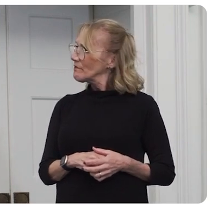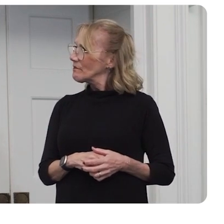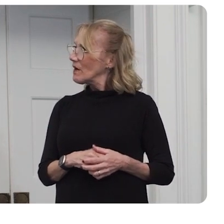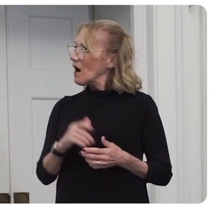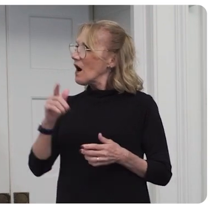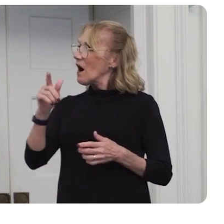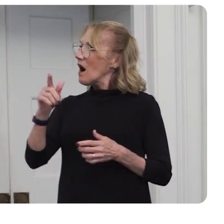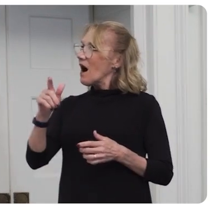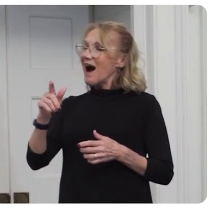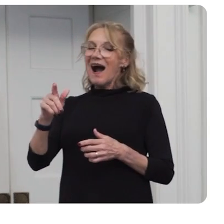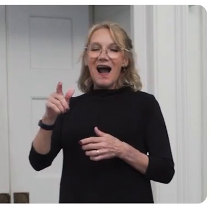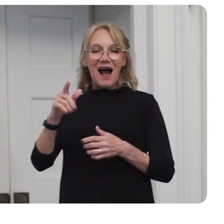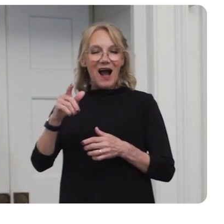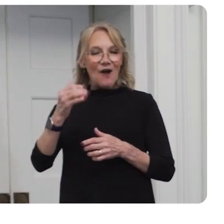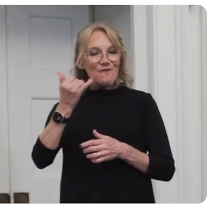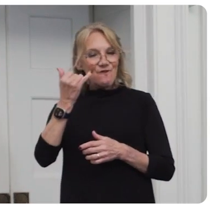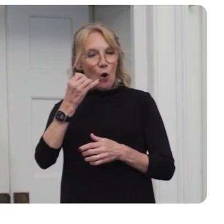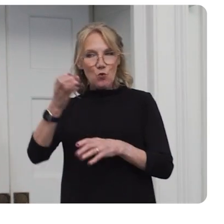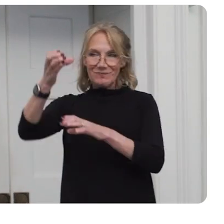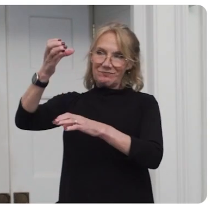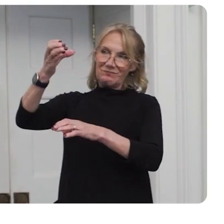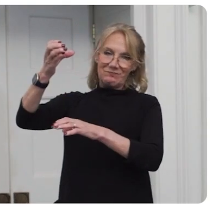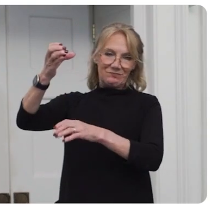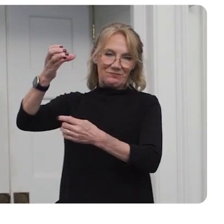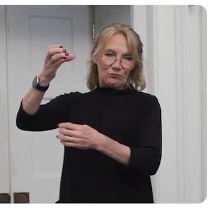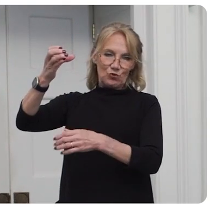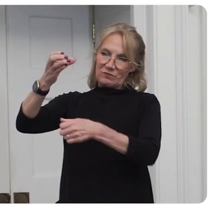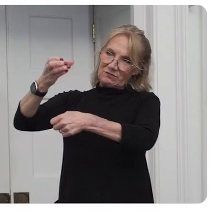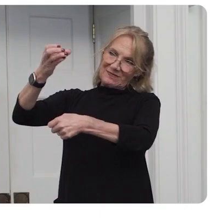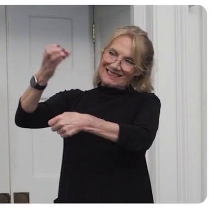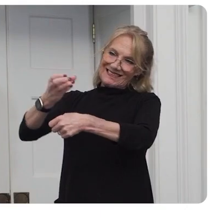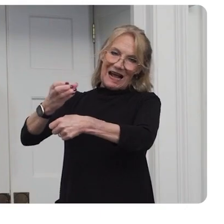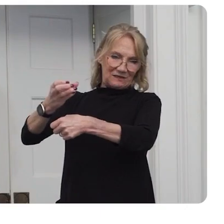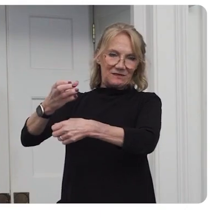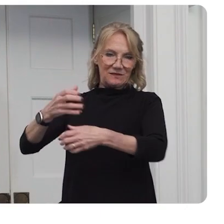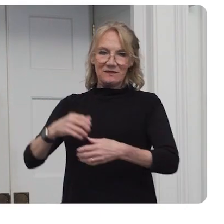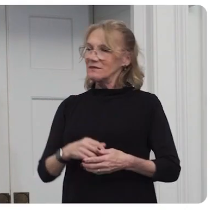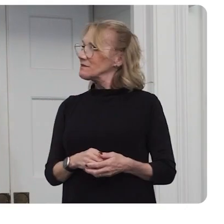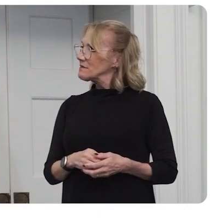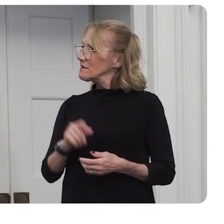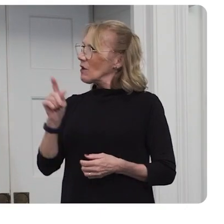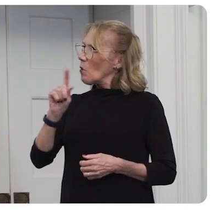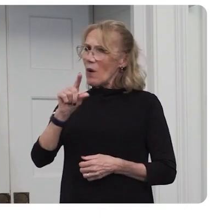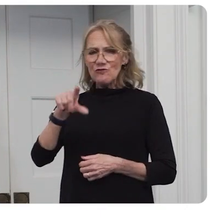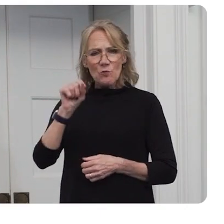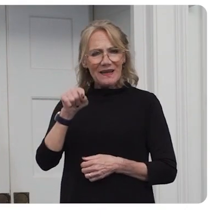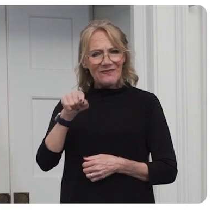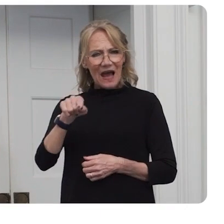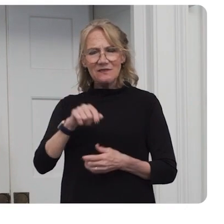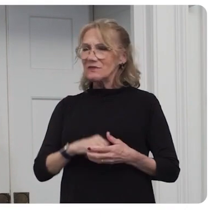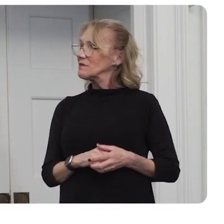It's a video stand, a camera stand. Yeah, camera stand. Yeah. Okay, and why have you chosen I this?